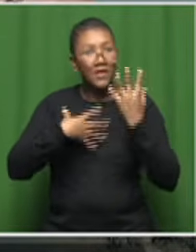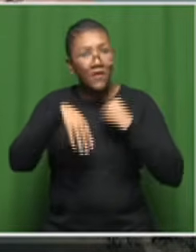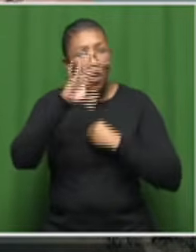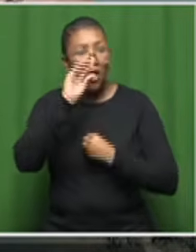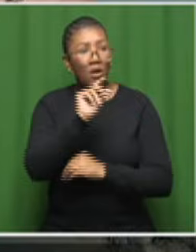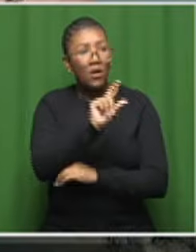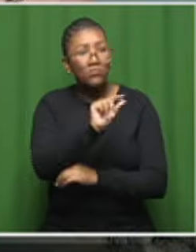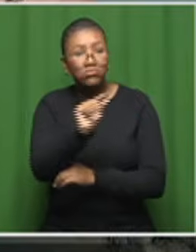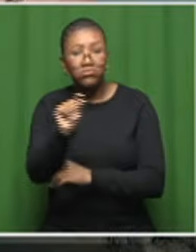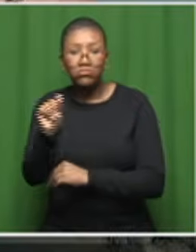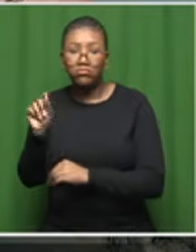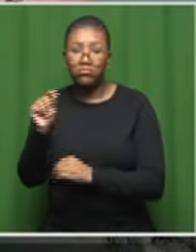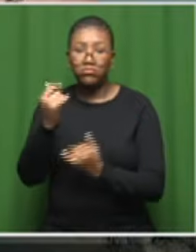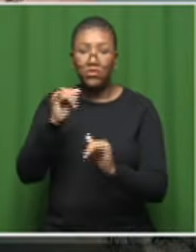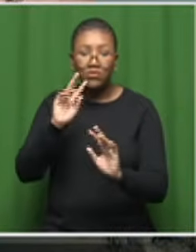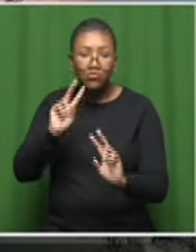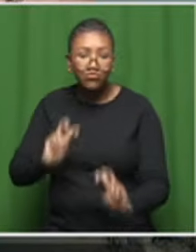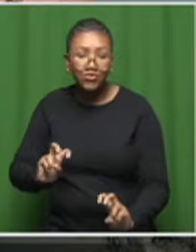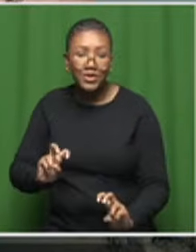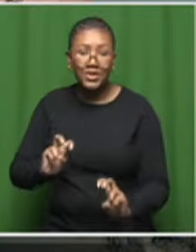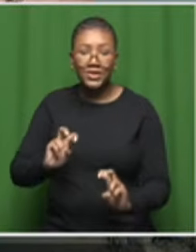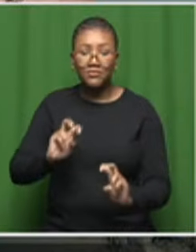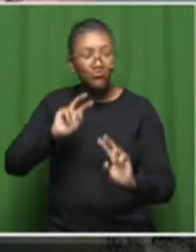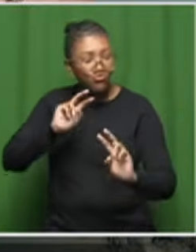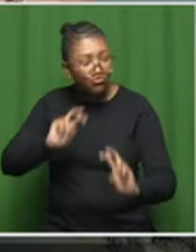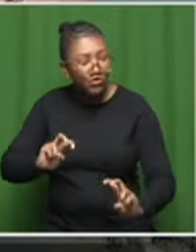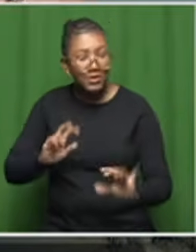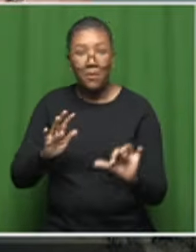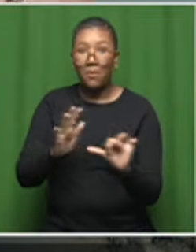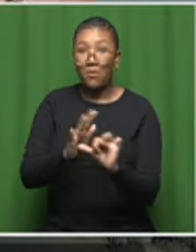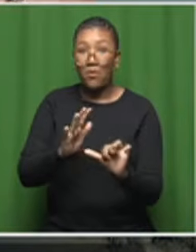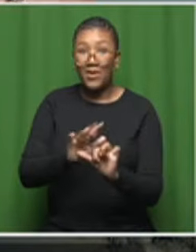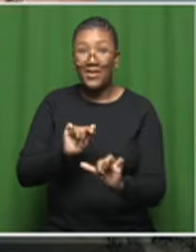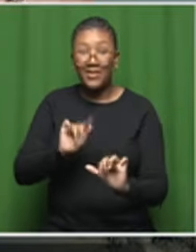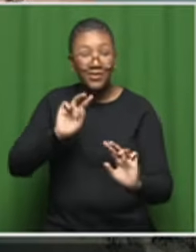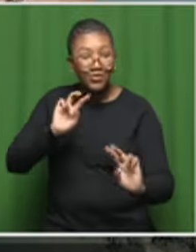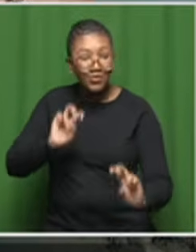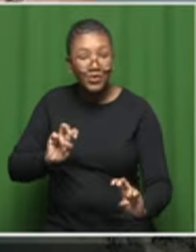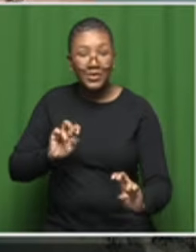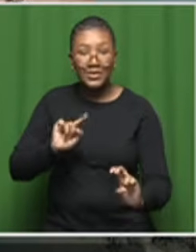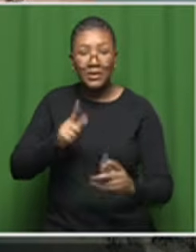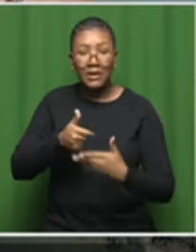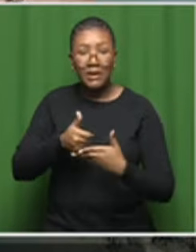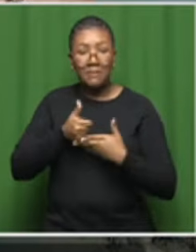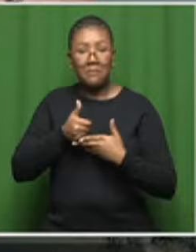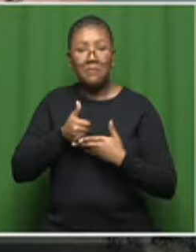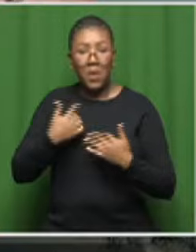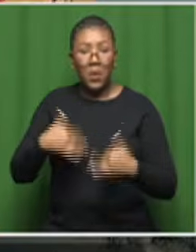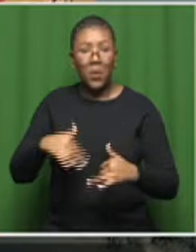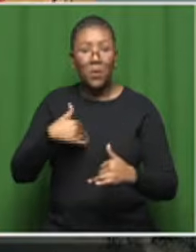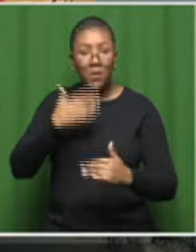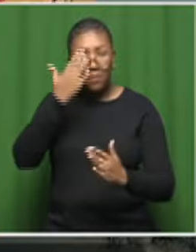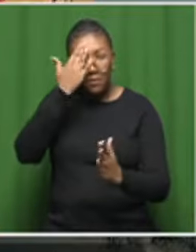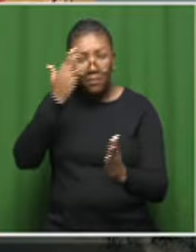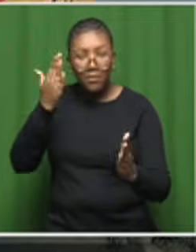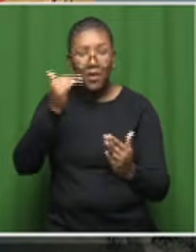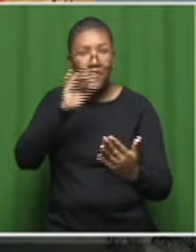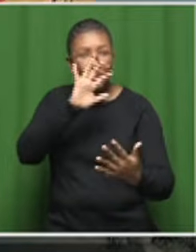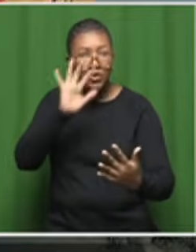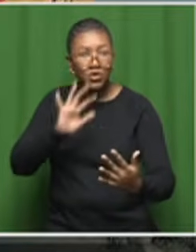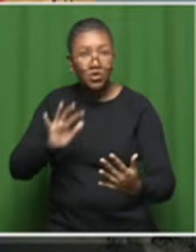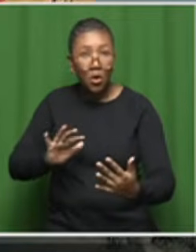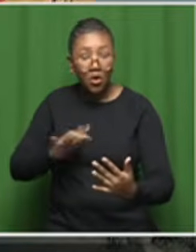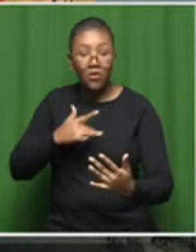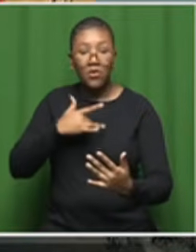I do a lot of research. I think that's very important for me. As an artist, it helps me sort of navigate the stories I'm trying